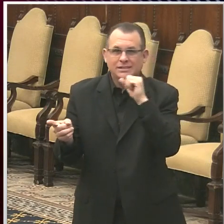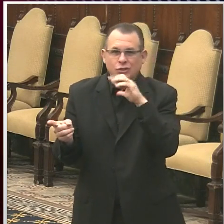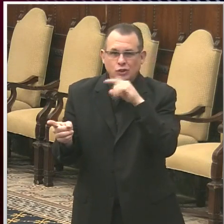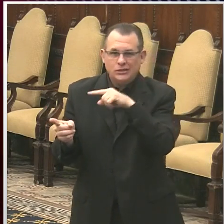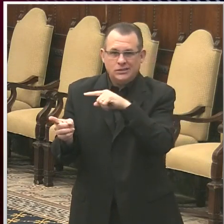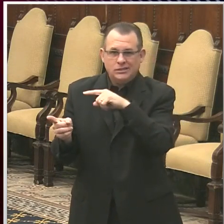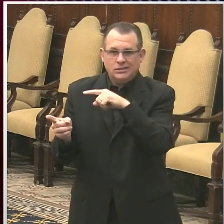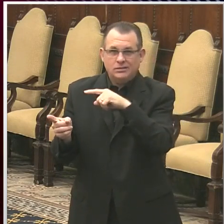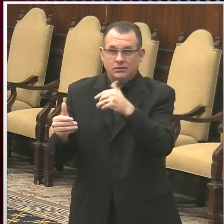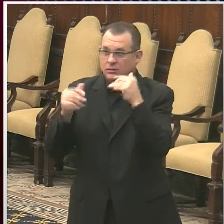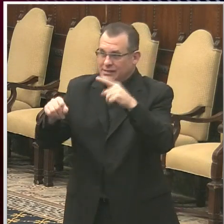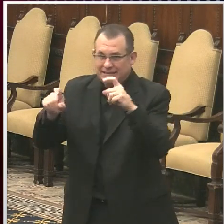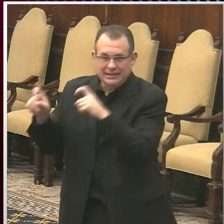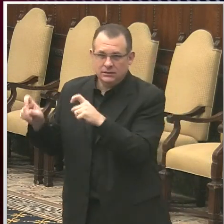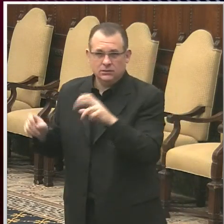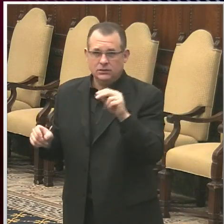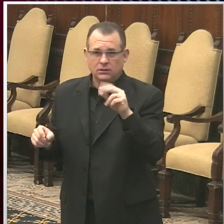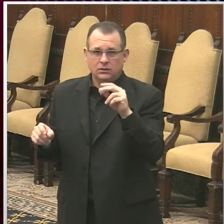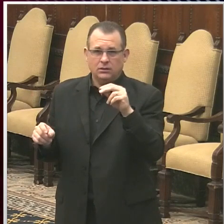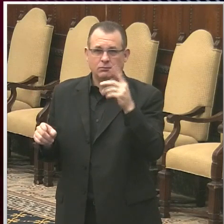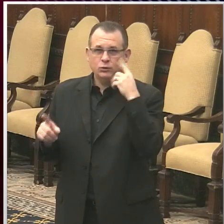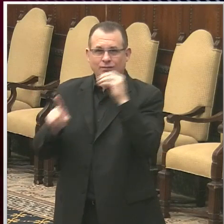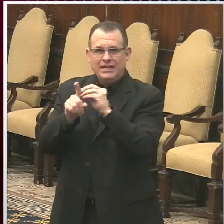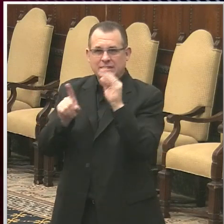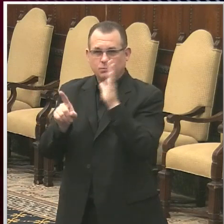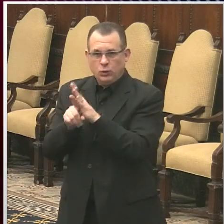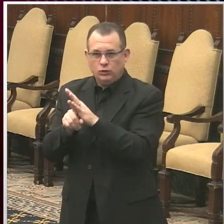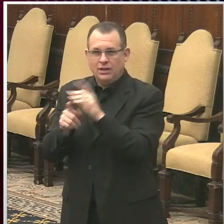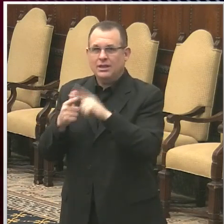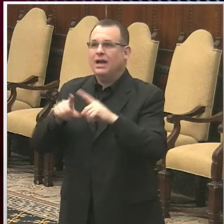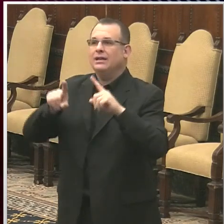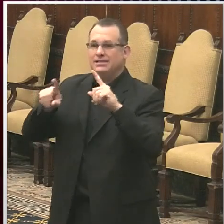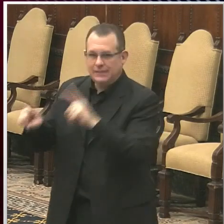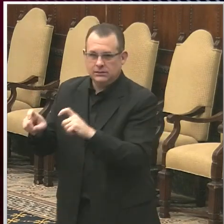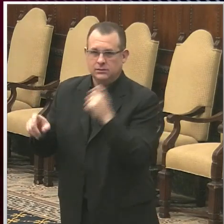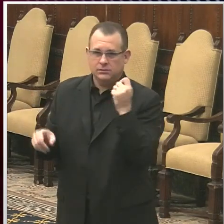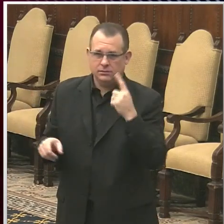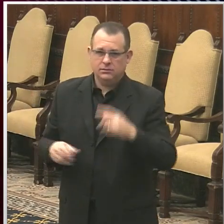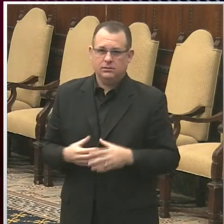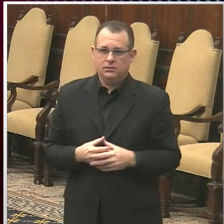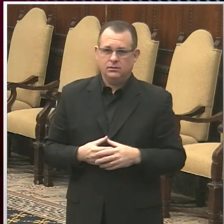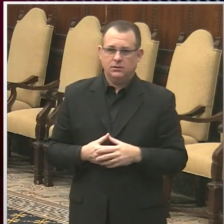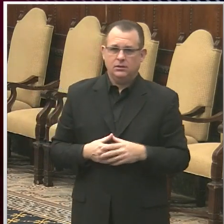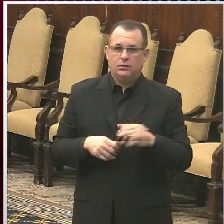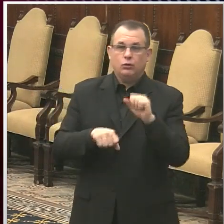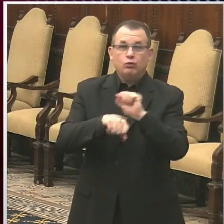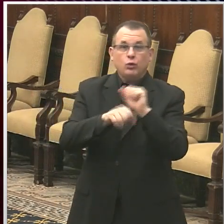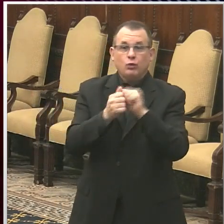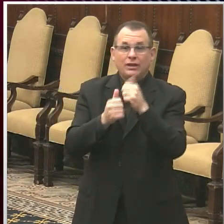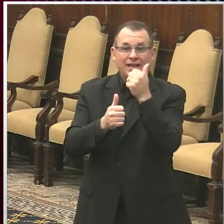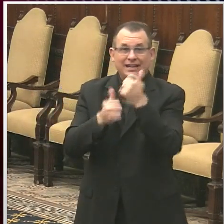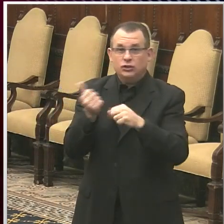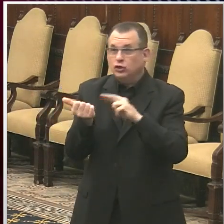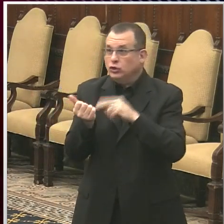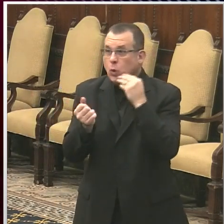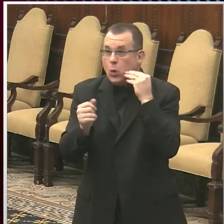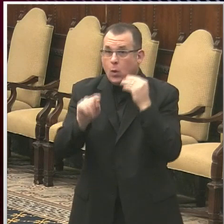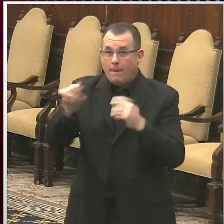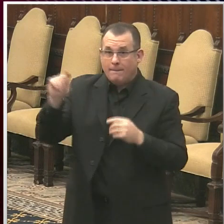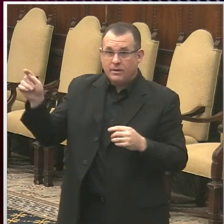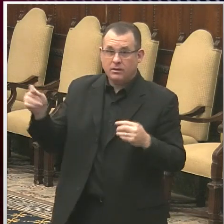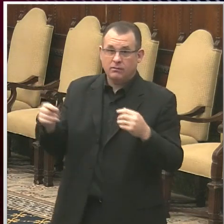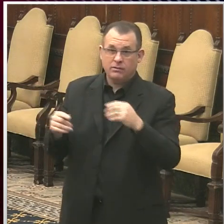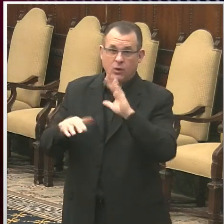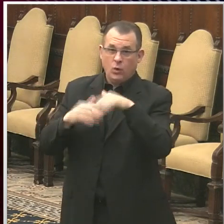has the virus. So we're working with all the nursing homes in the city that have at least one case diagnosed. with giving them specific recommendations about who to